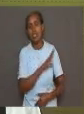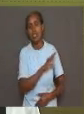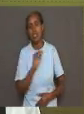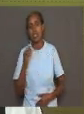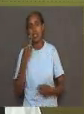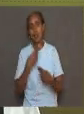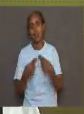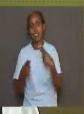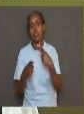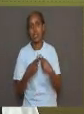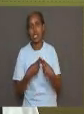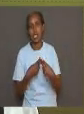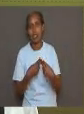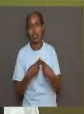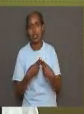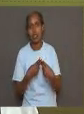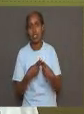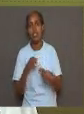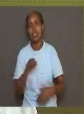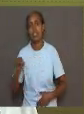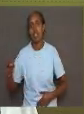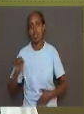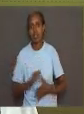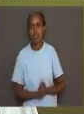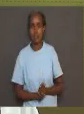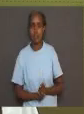and multiplication of scalars.